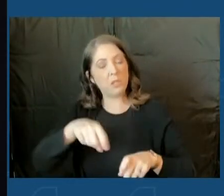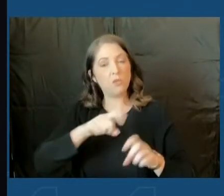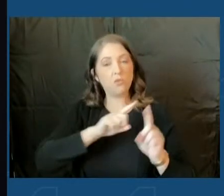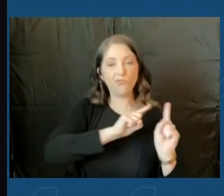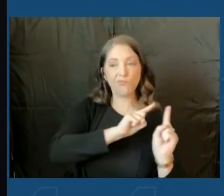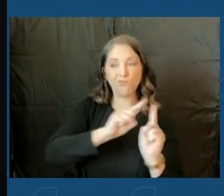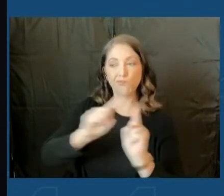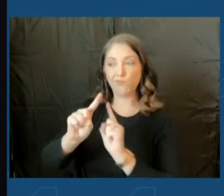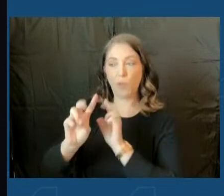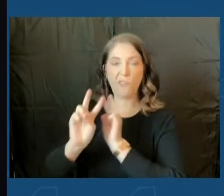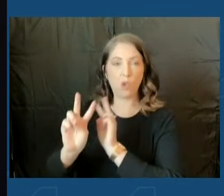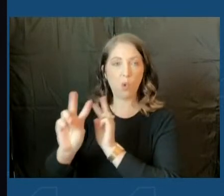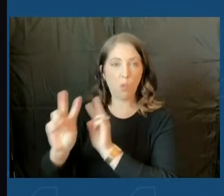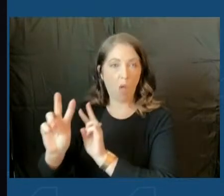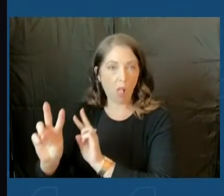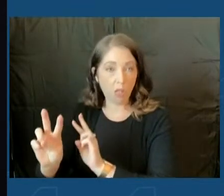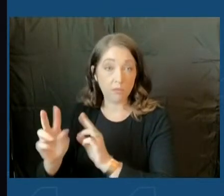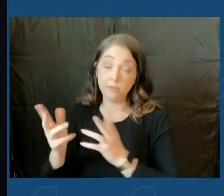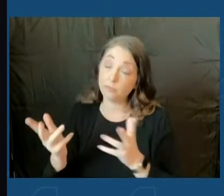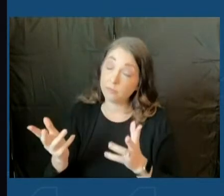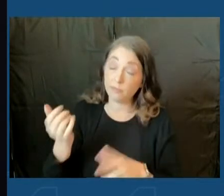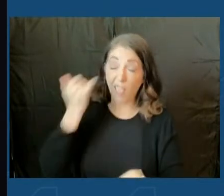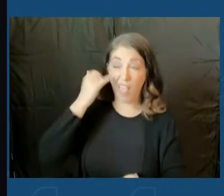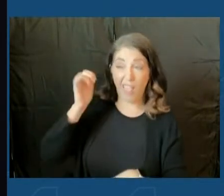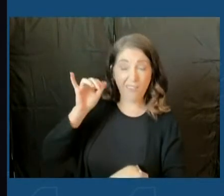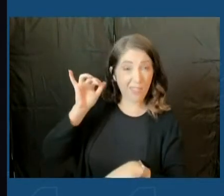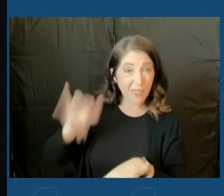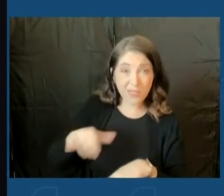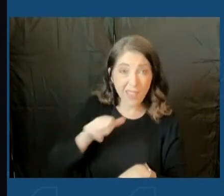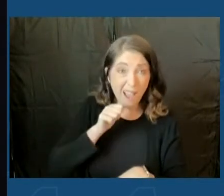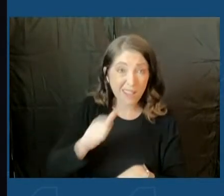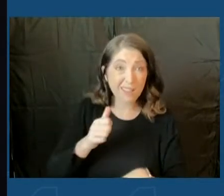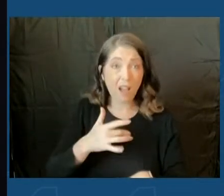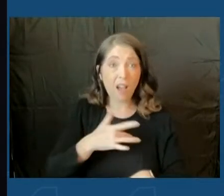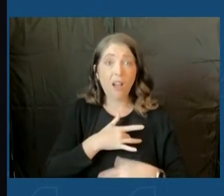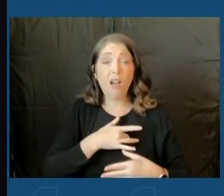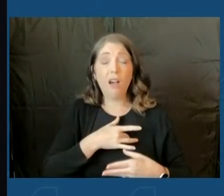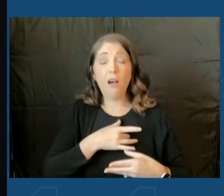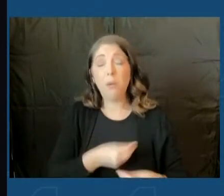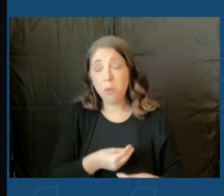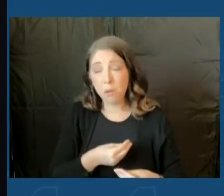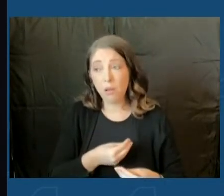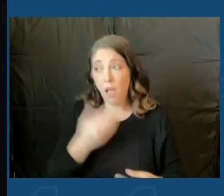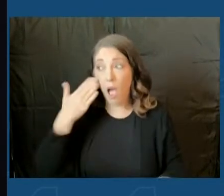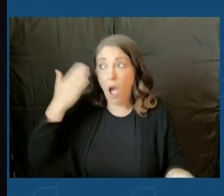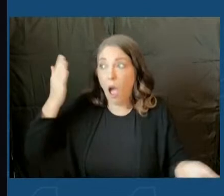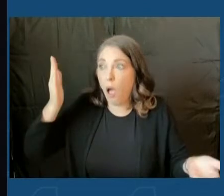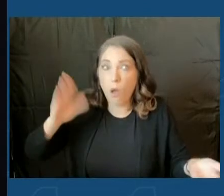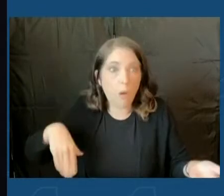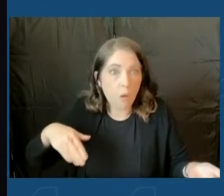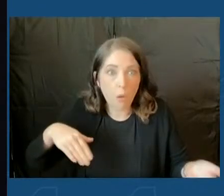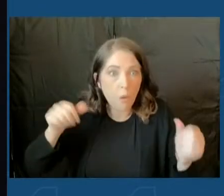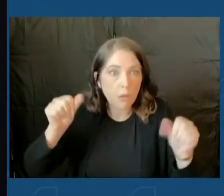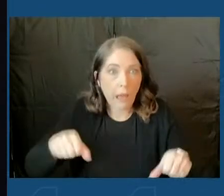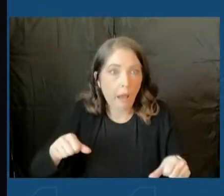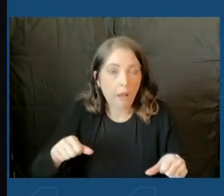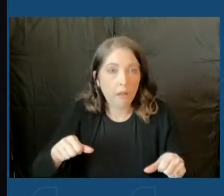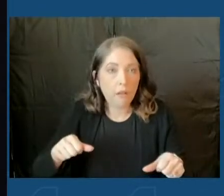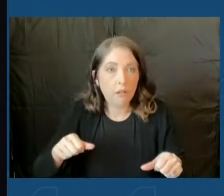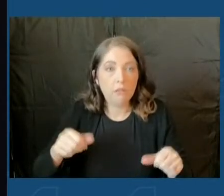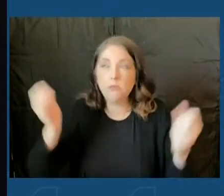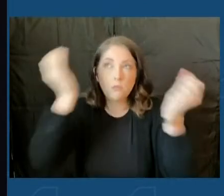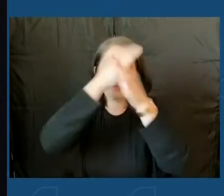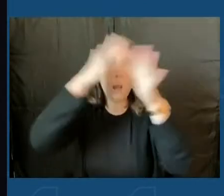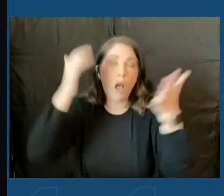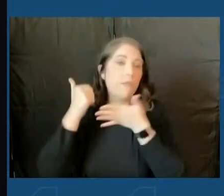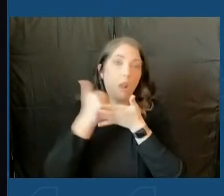funerals. Because if that won't soften your hard heart, I don't know what will, and heaven help you. Heaven help you if you can look at those images and